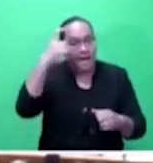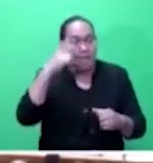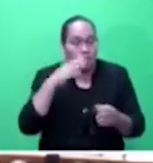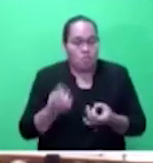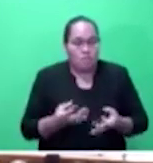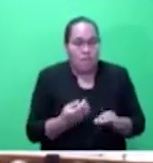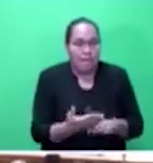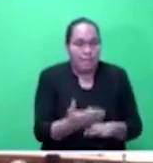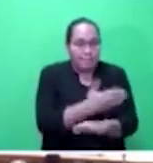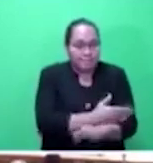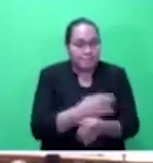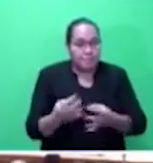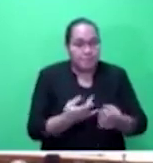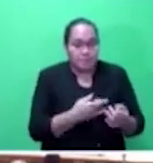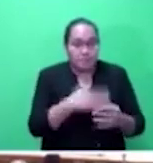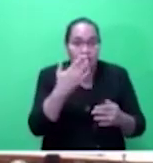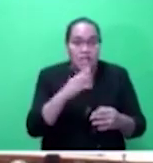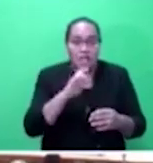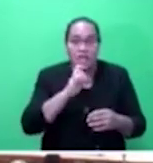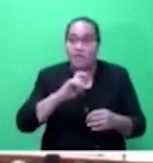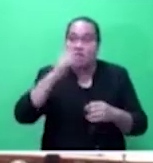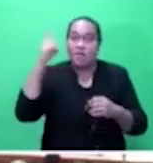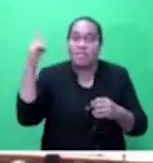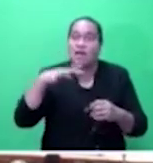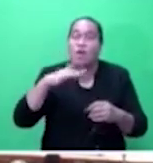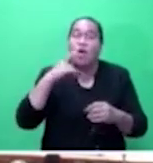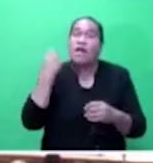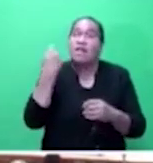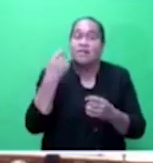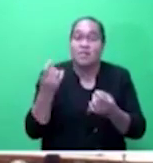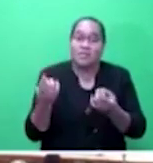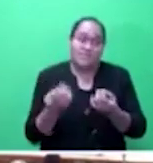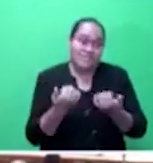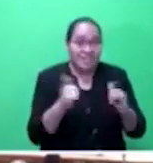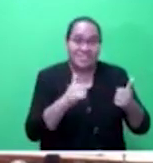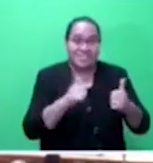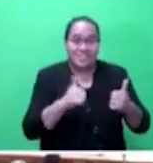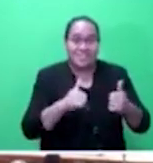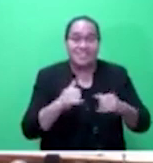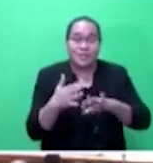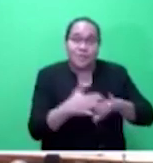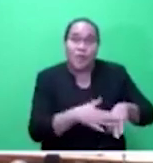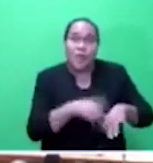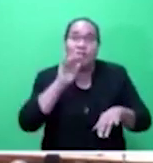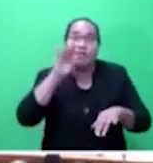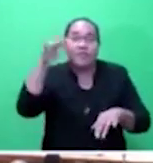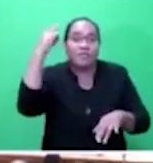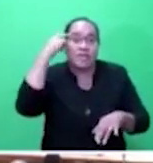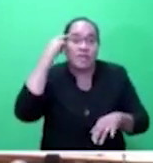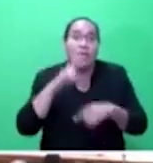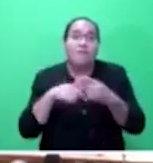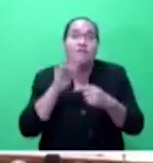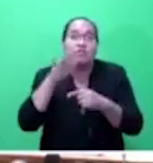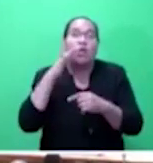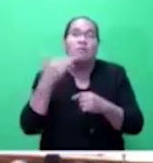prepare for the days when hundreds of thousands of visitors return to our shores. We need to project and think about the future.